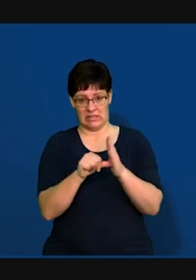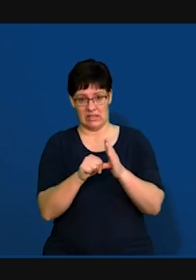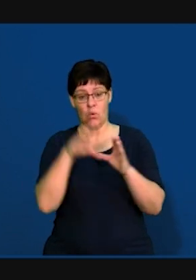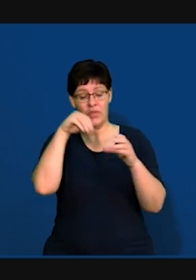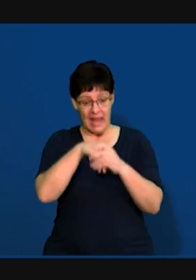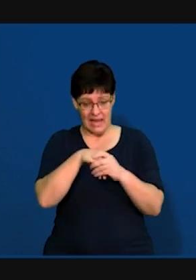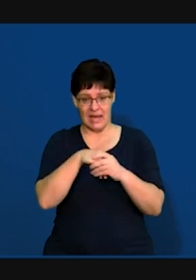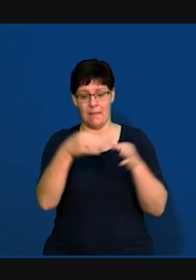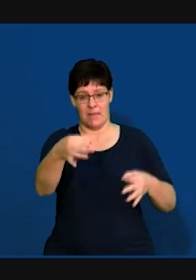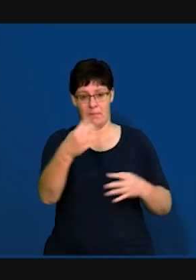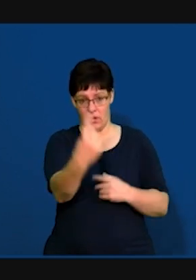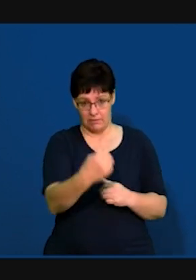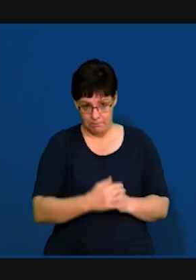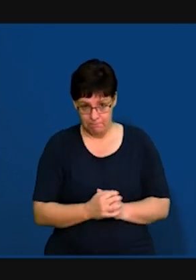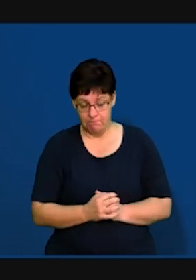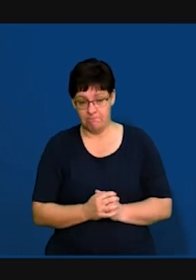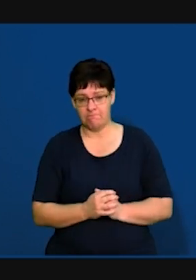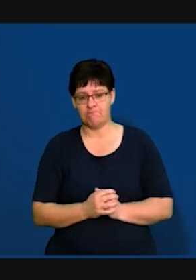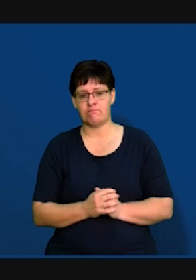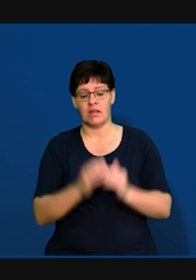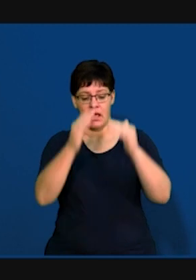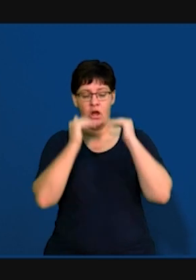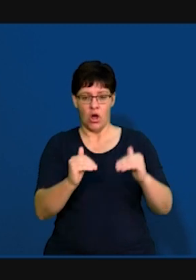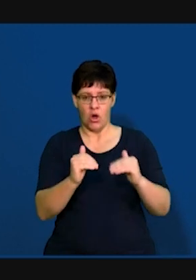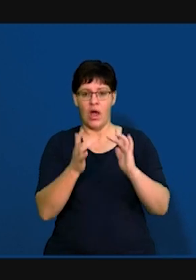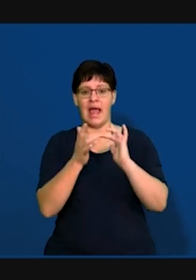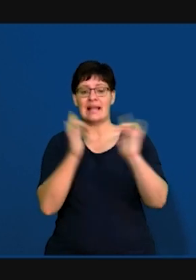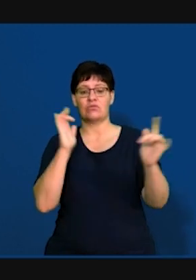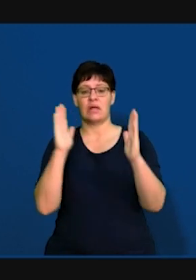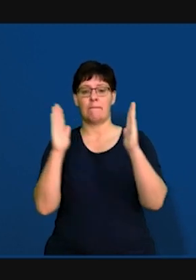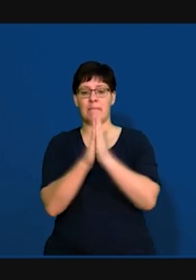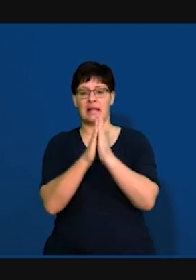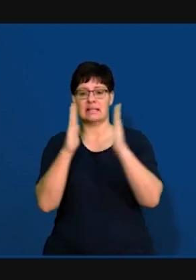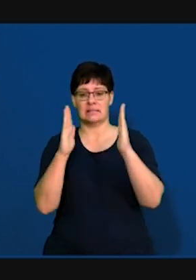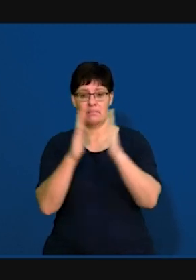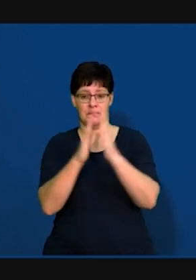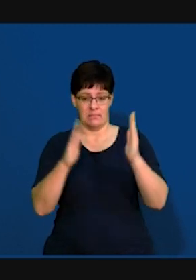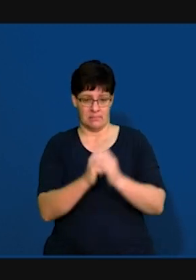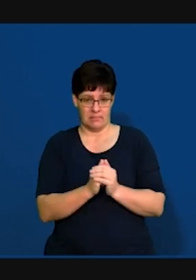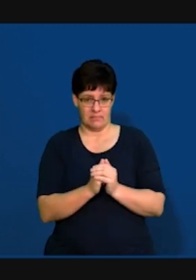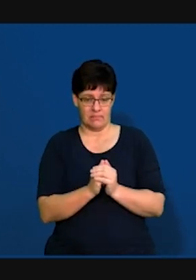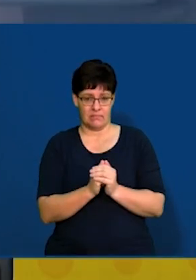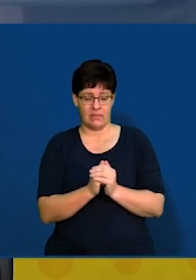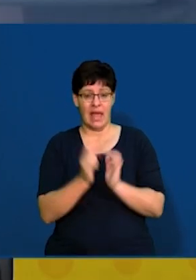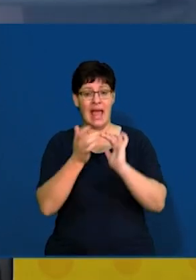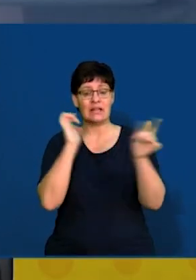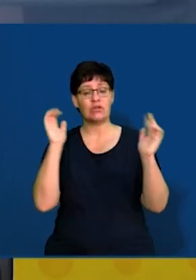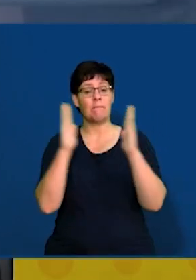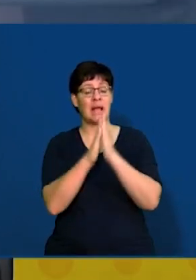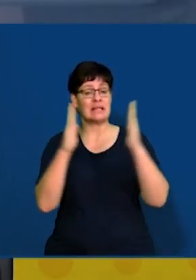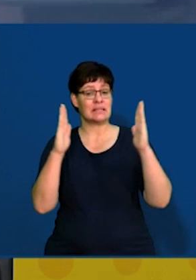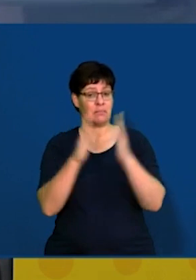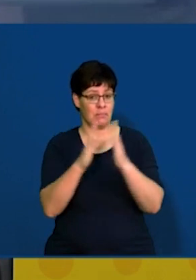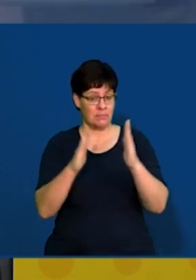physics paper, right? And then we've got electricity and magnetism. Now, as far as electricity and magnetism, something